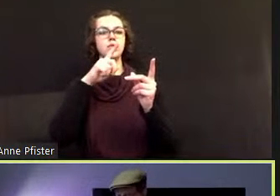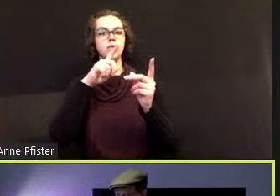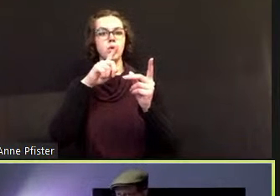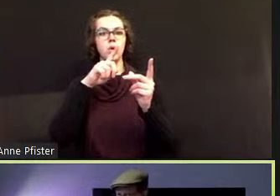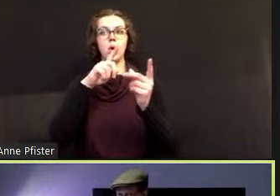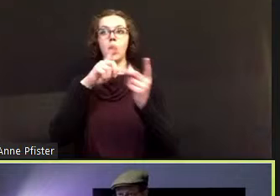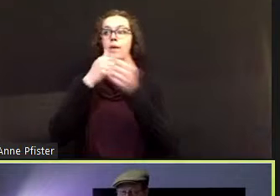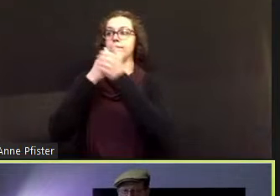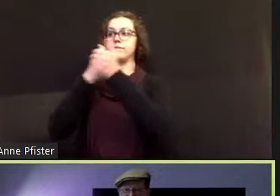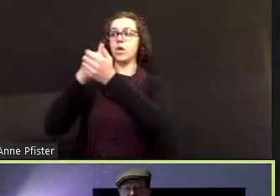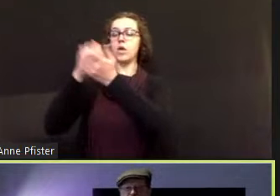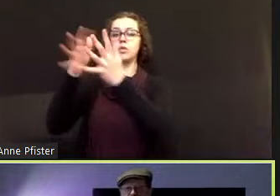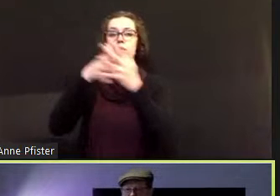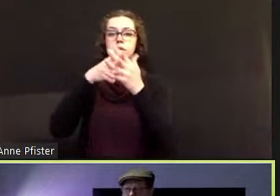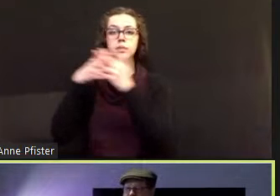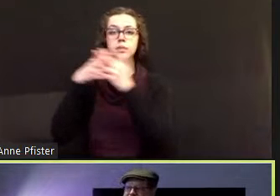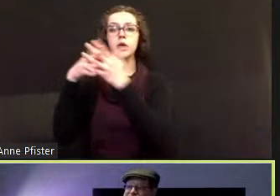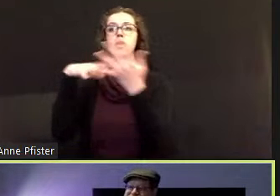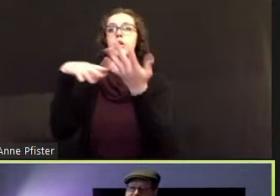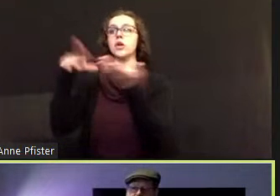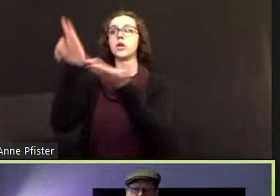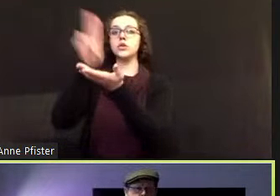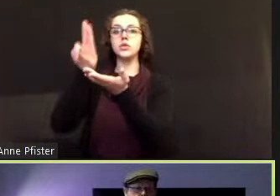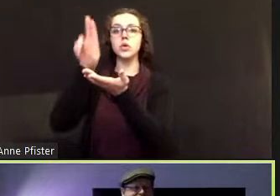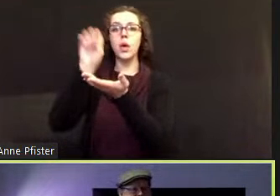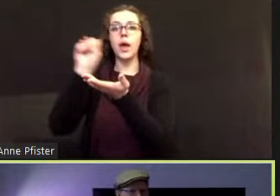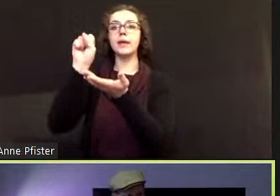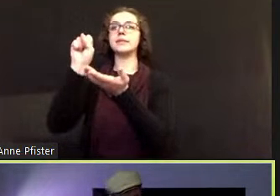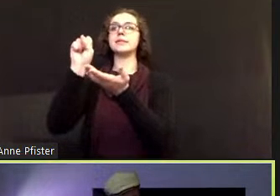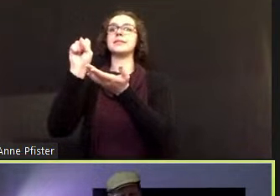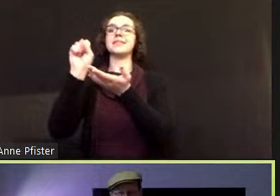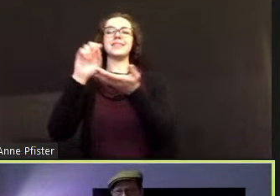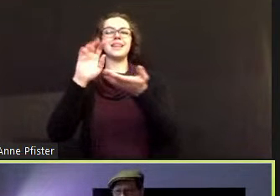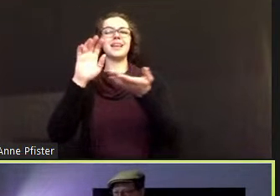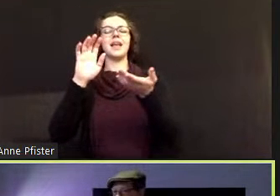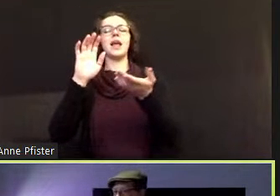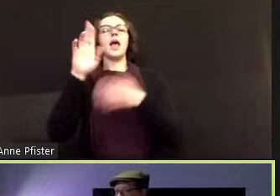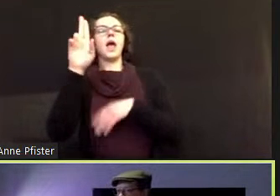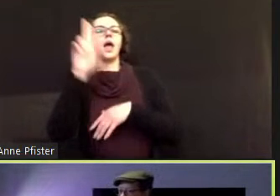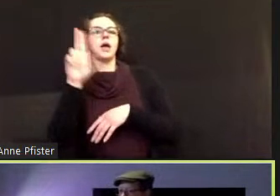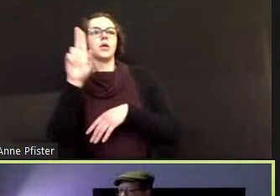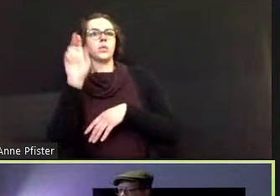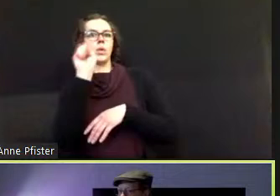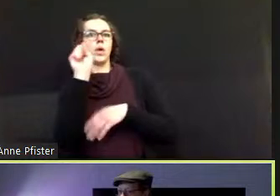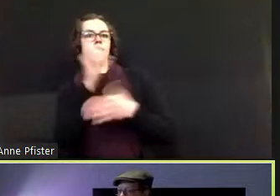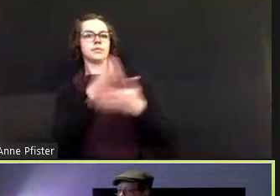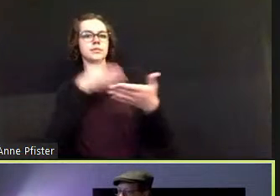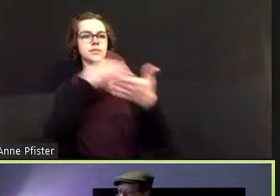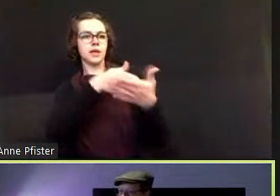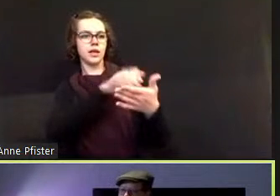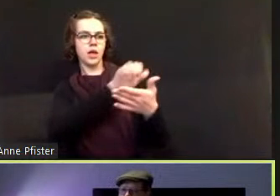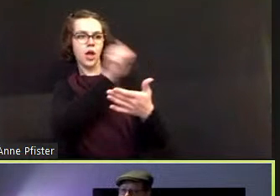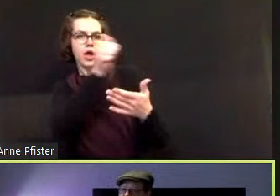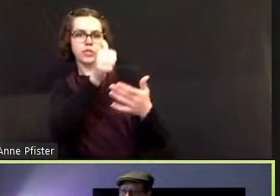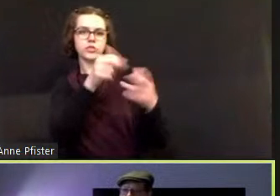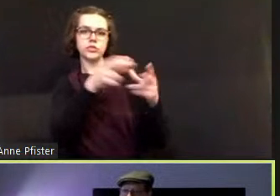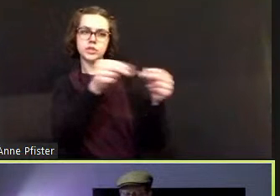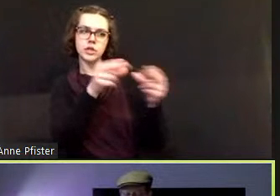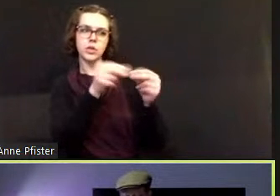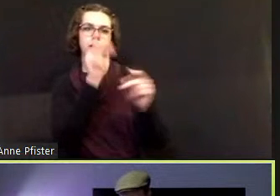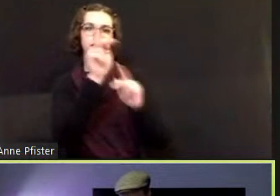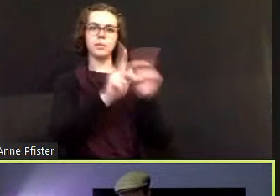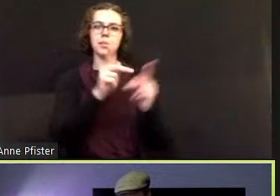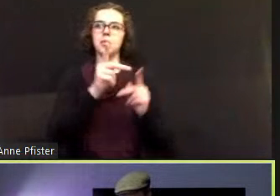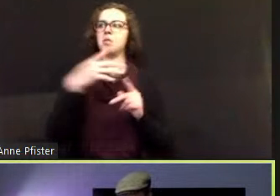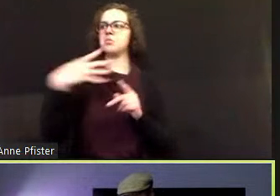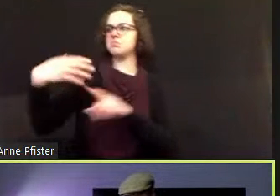US and other kinds of places, this idea of it being us Nicaragua against other people who are denying power really was kind of salient and was